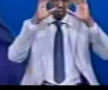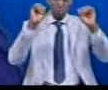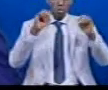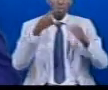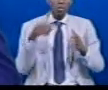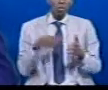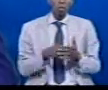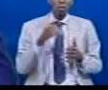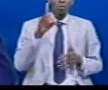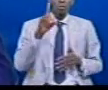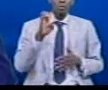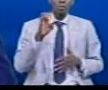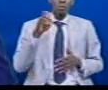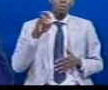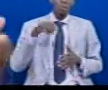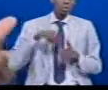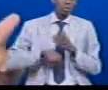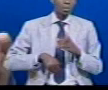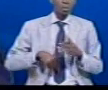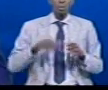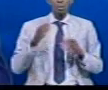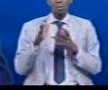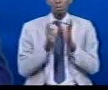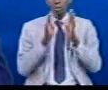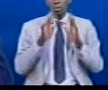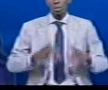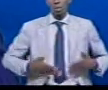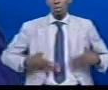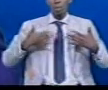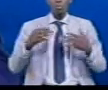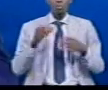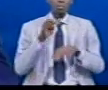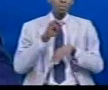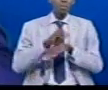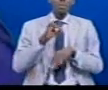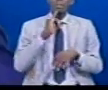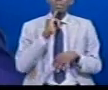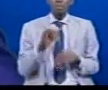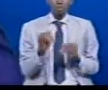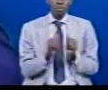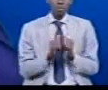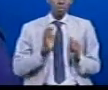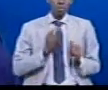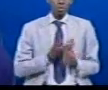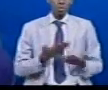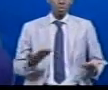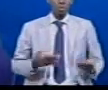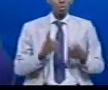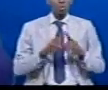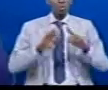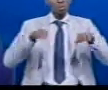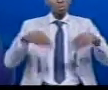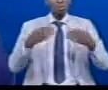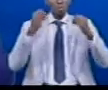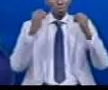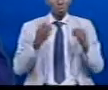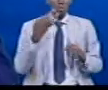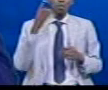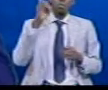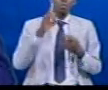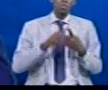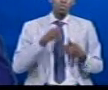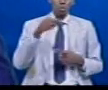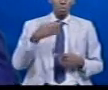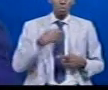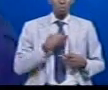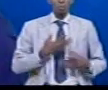Worldwide, Pastor William F. KUMUYI, is here with us to deliver the power of God into your life and into my life. But